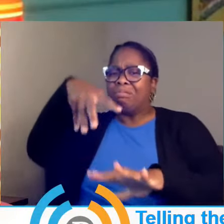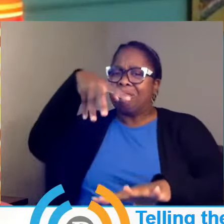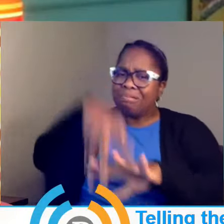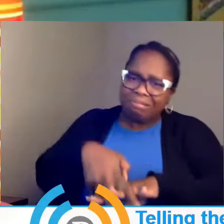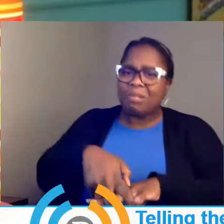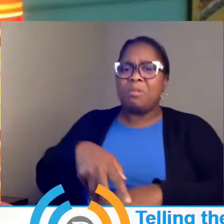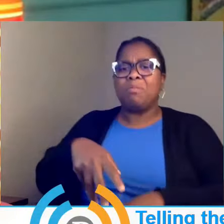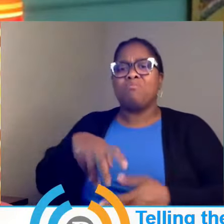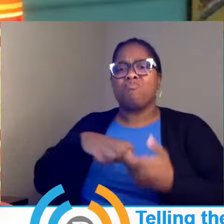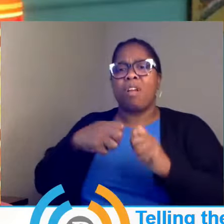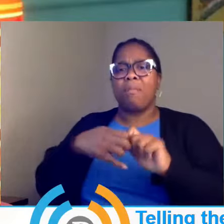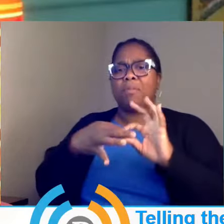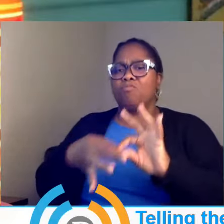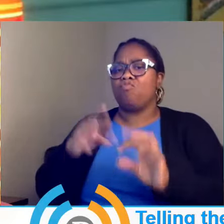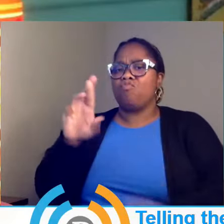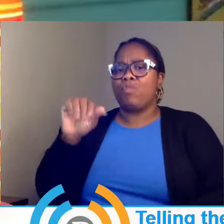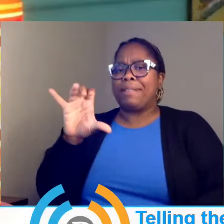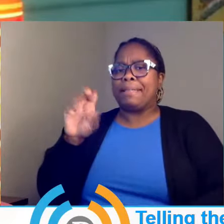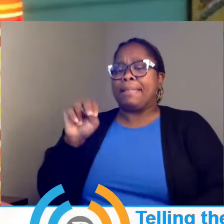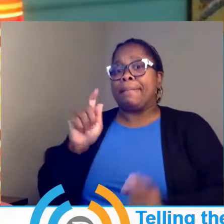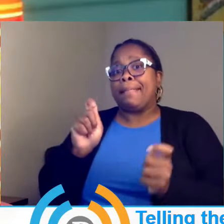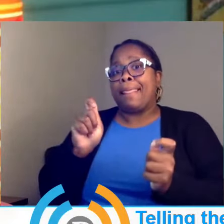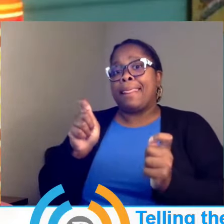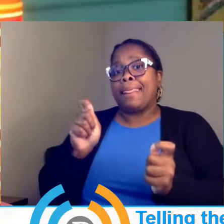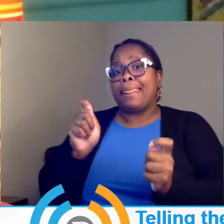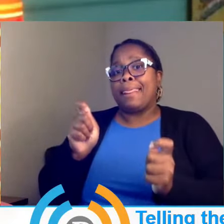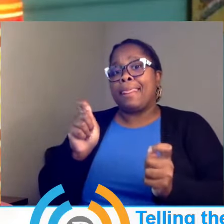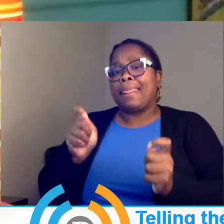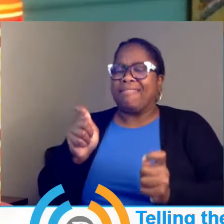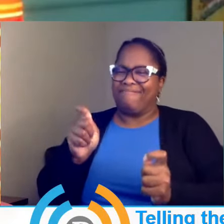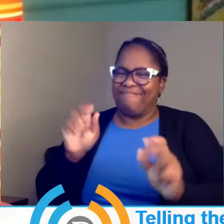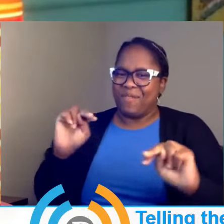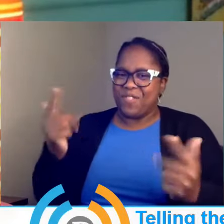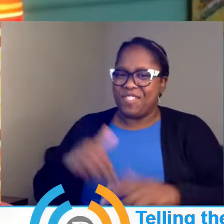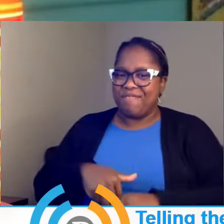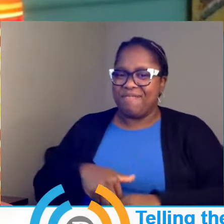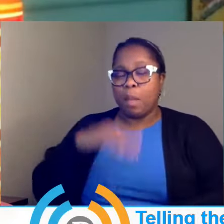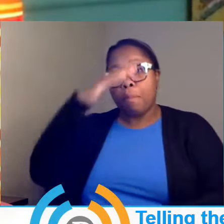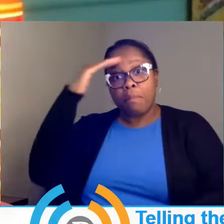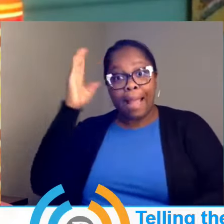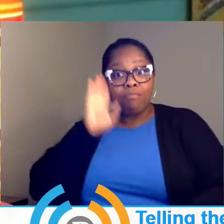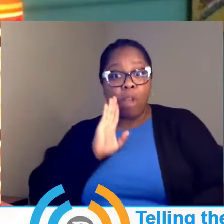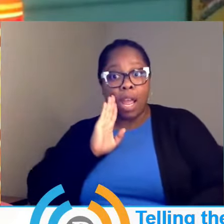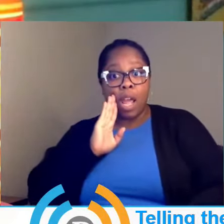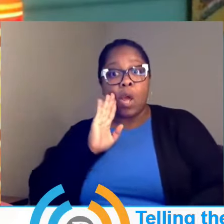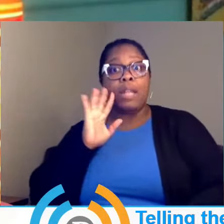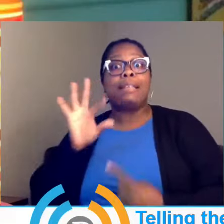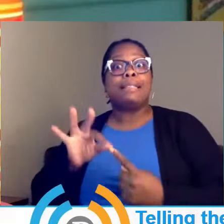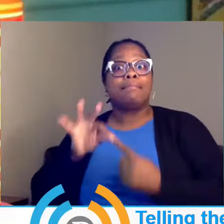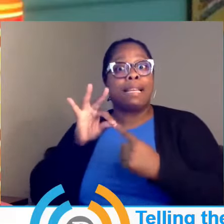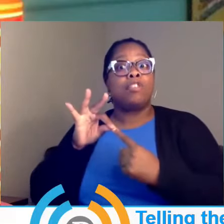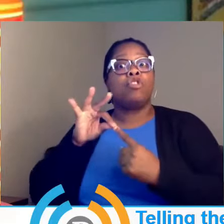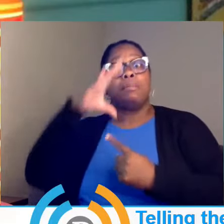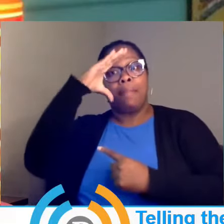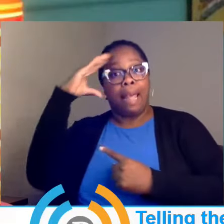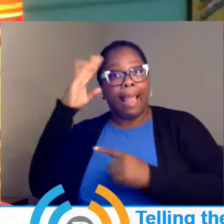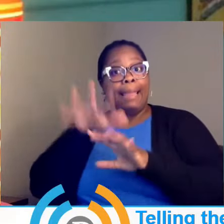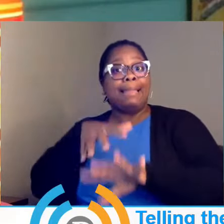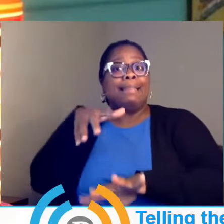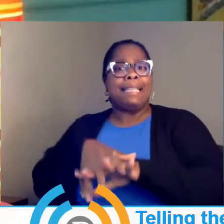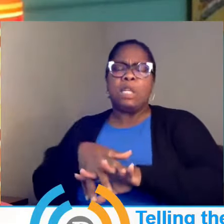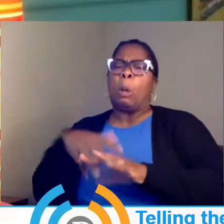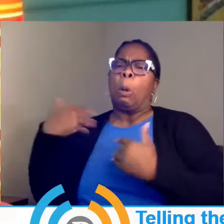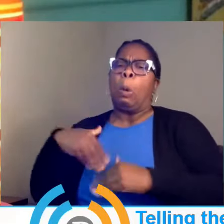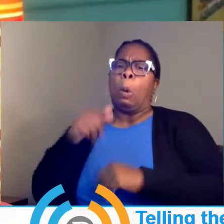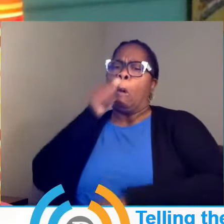and Black and brown bodies, particularly those that are Black and indigenous, have been bearing the brunt for 400 or 500 years, and